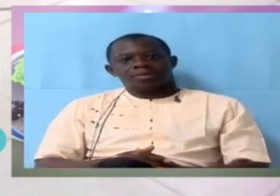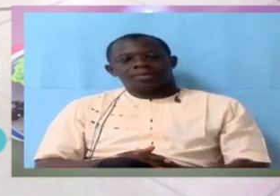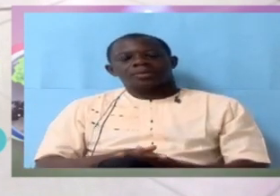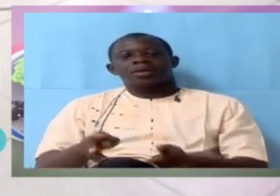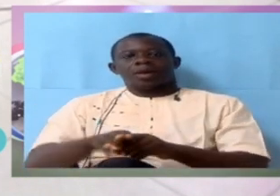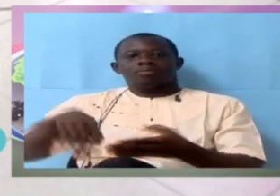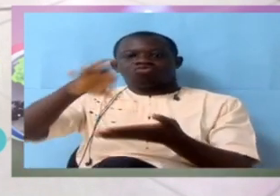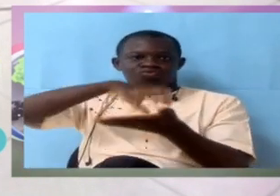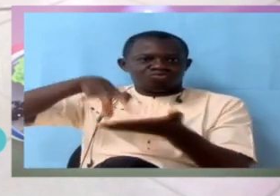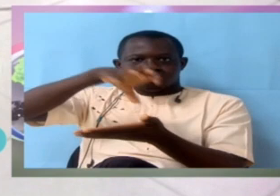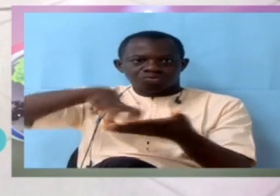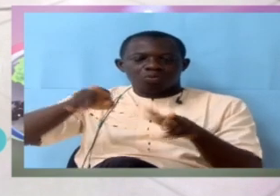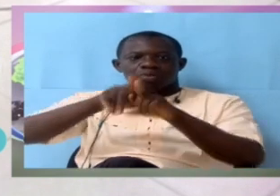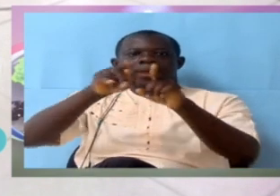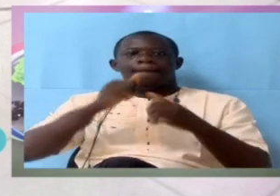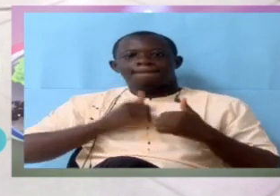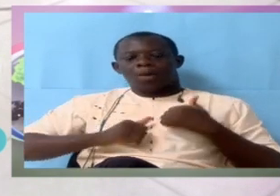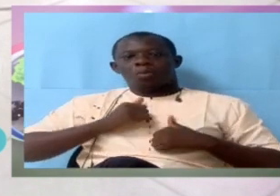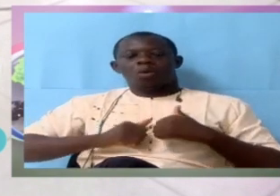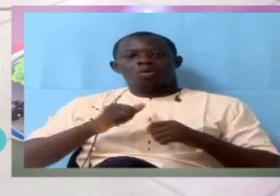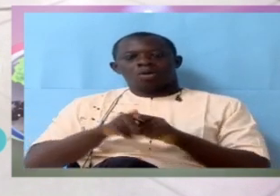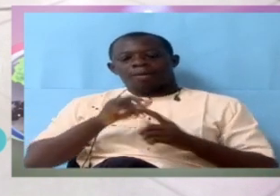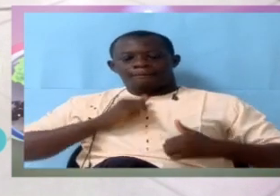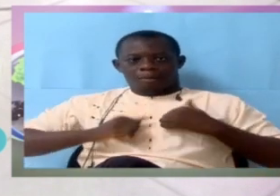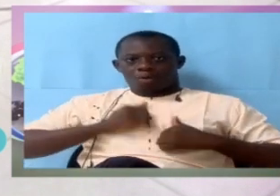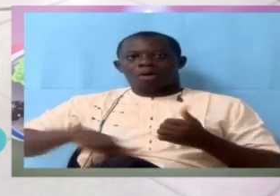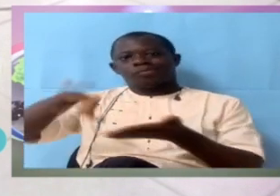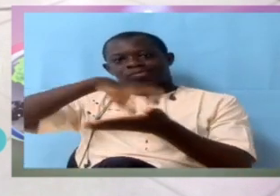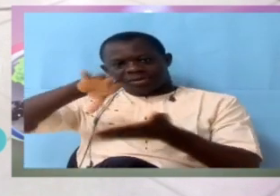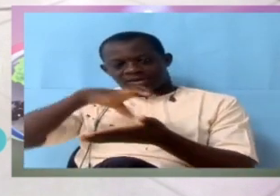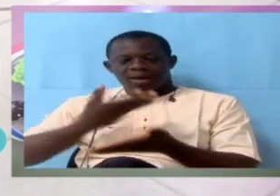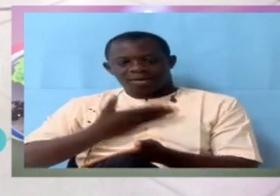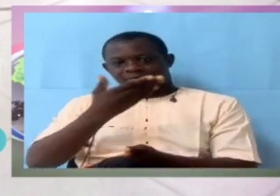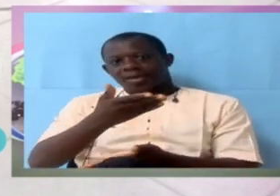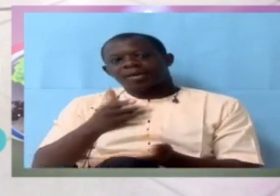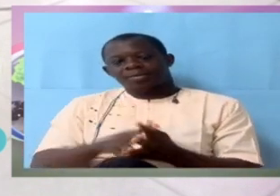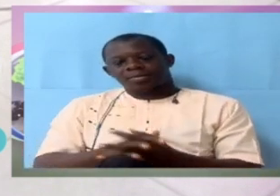They mix it with pig milk, some sort of a milk.